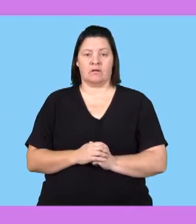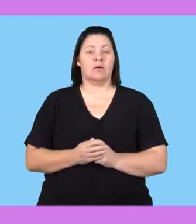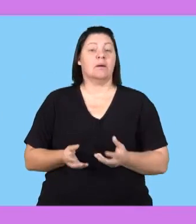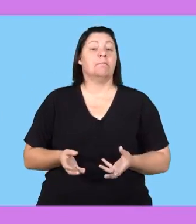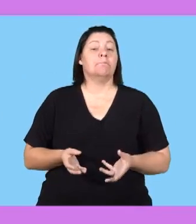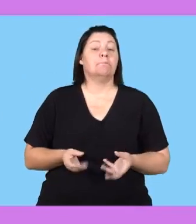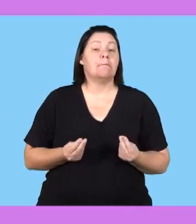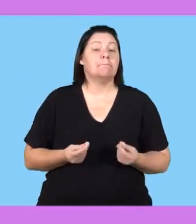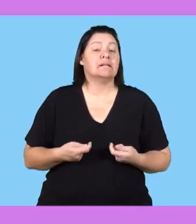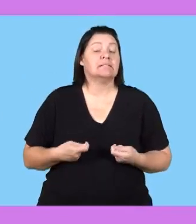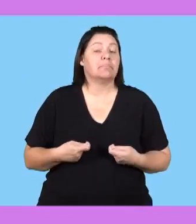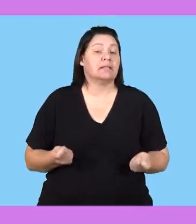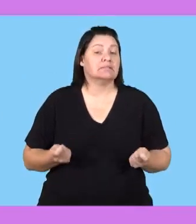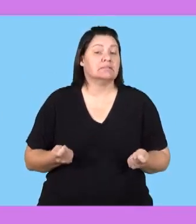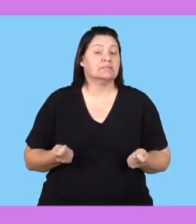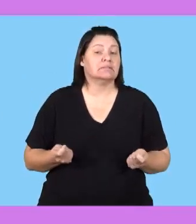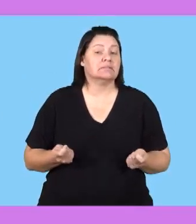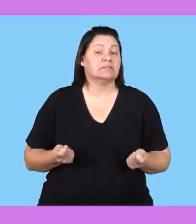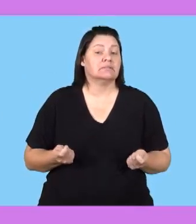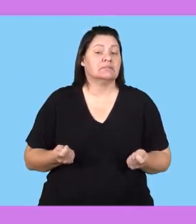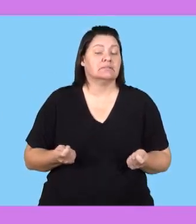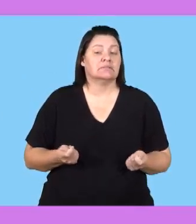1,500 rand. And then she has spent